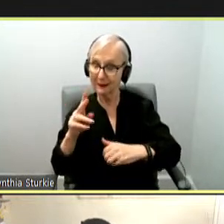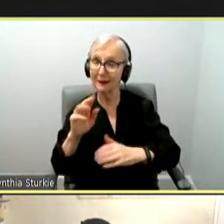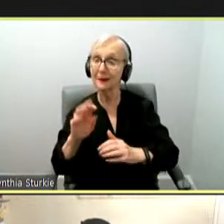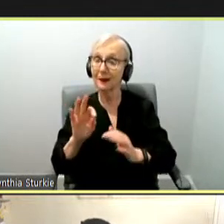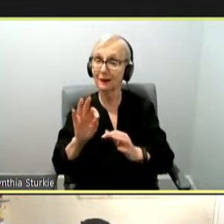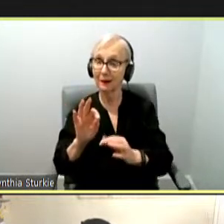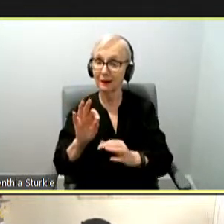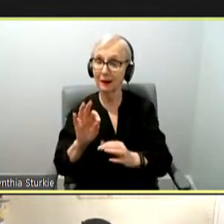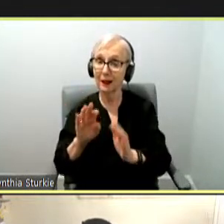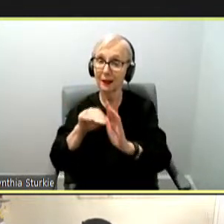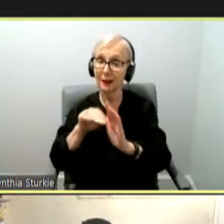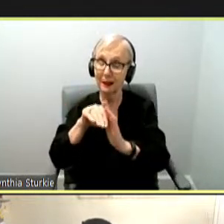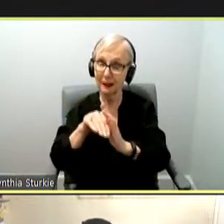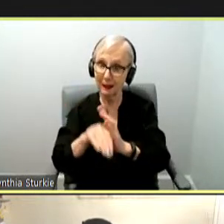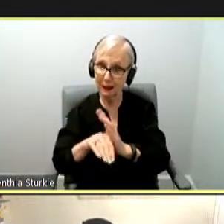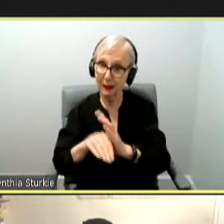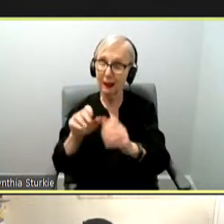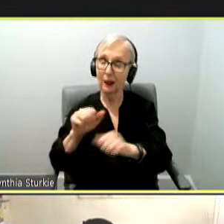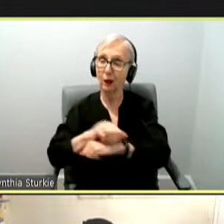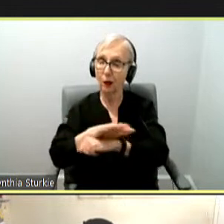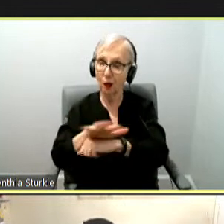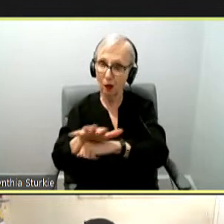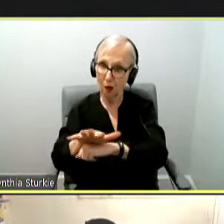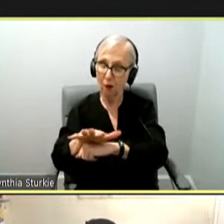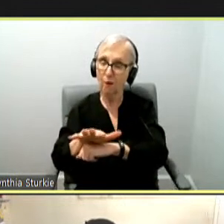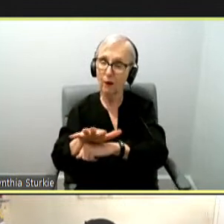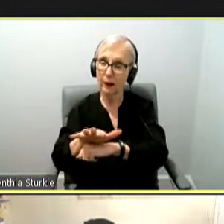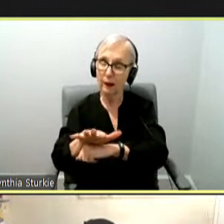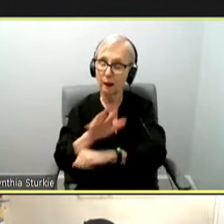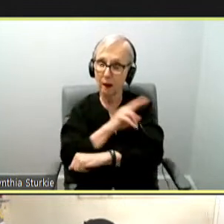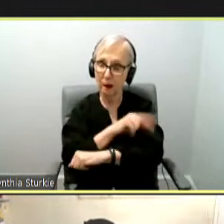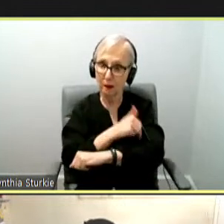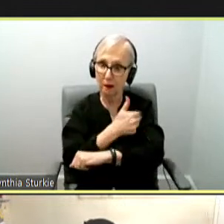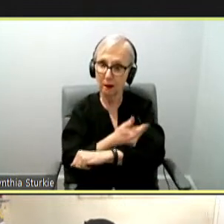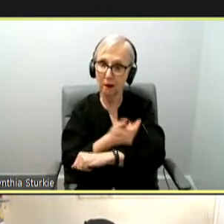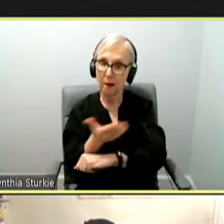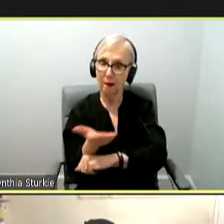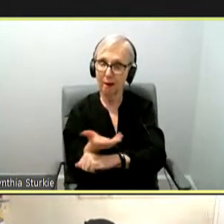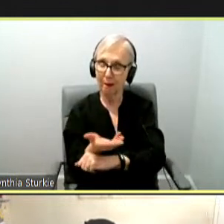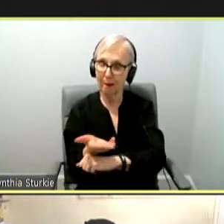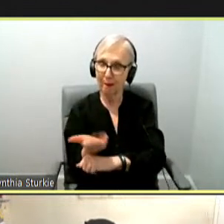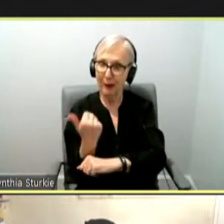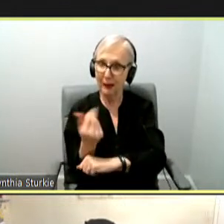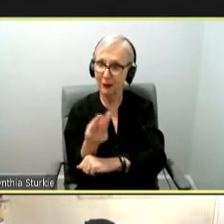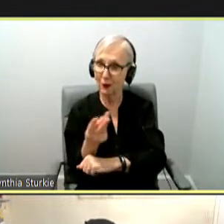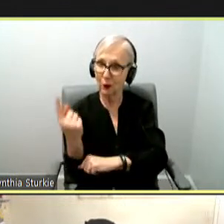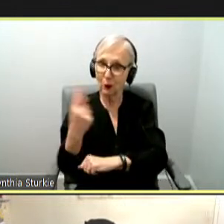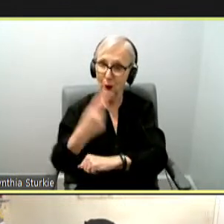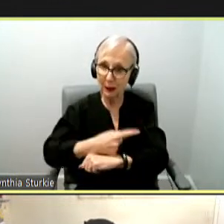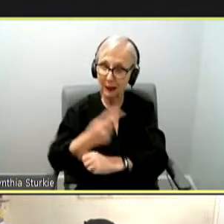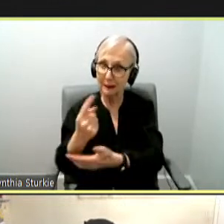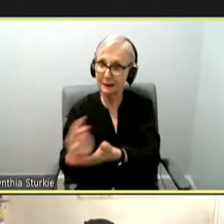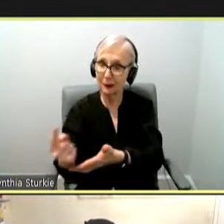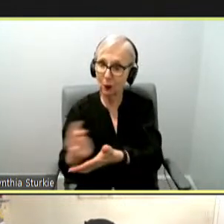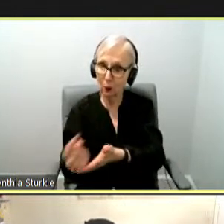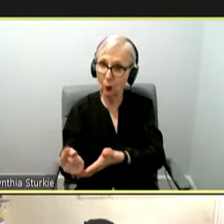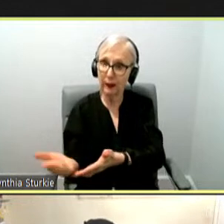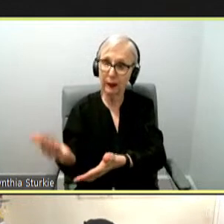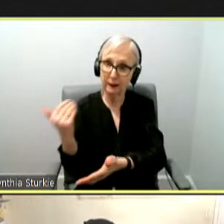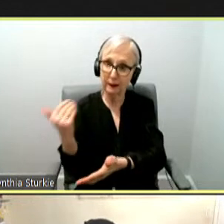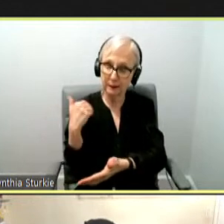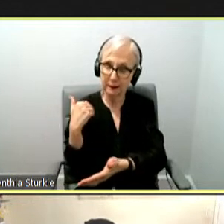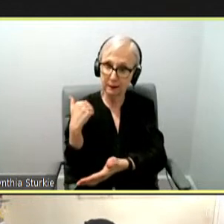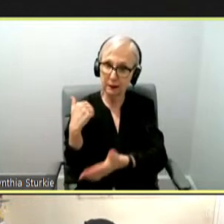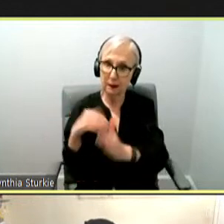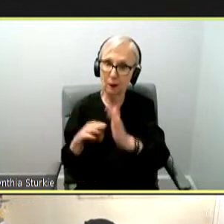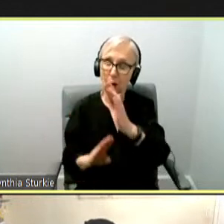significant decline in COVID hospitalizations over the last several days and weeks. While our